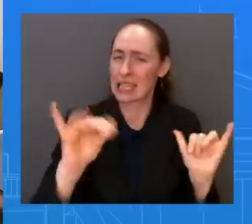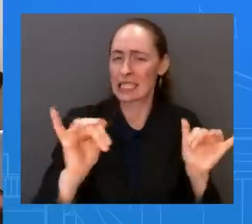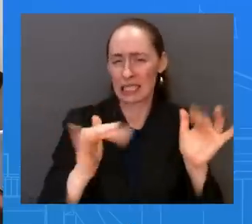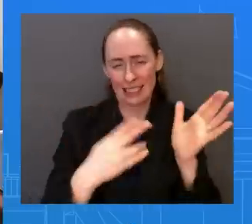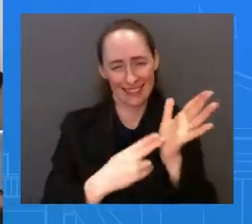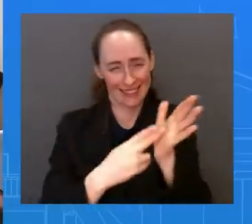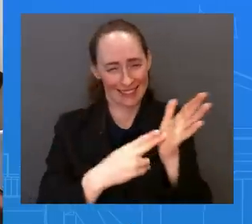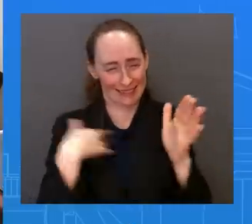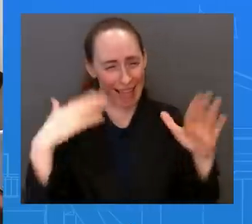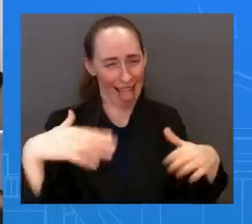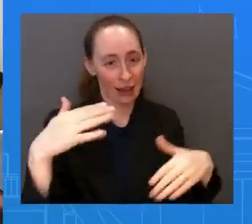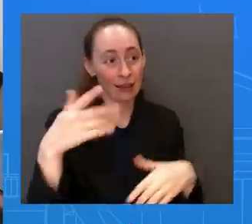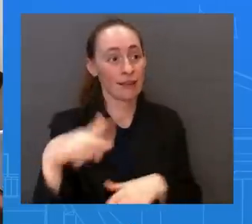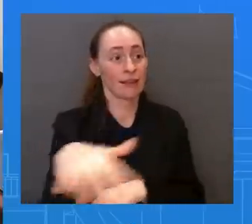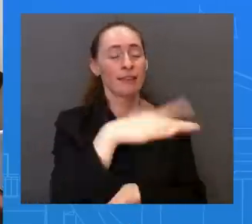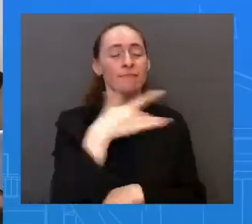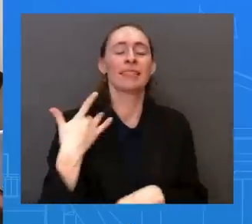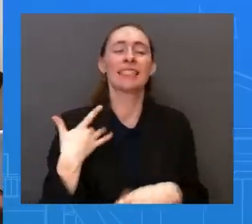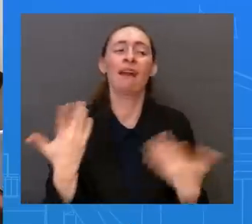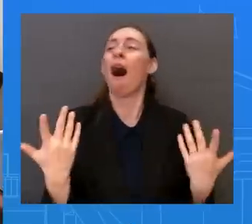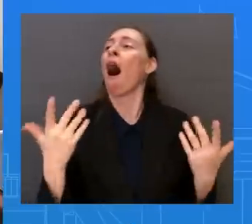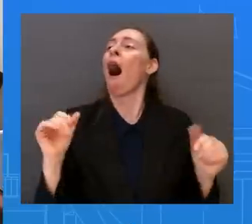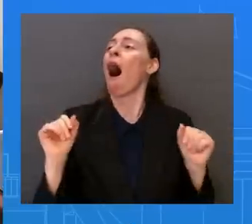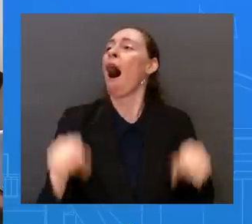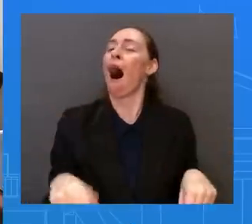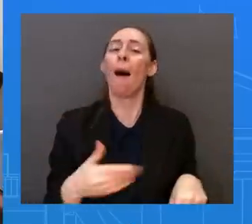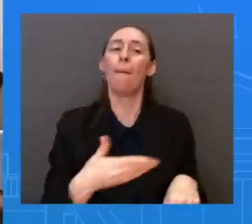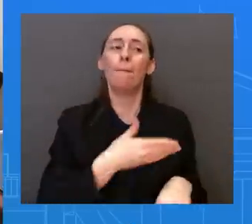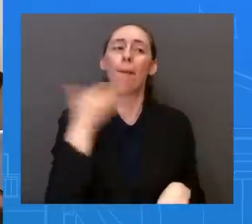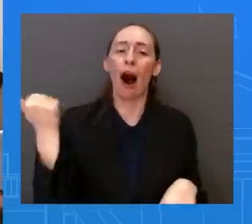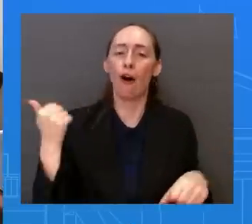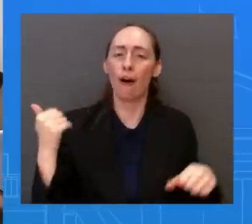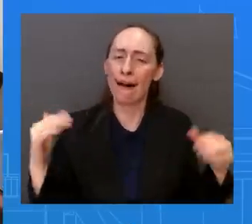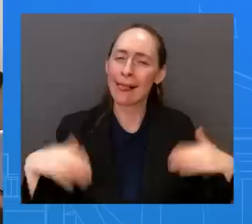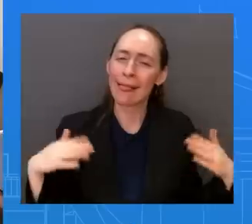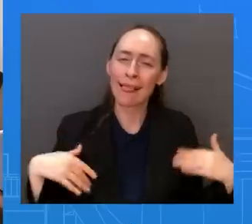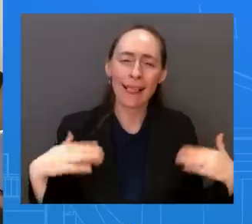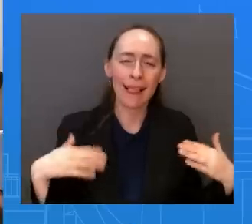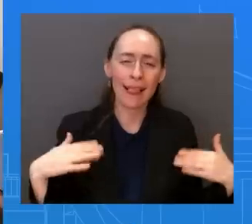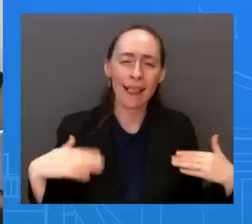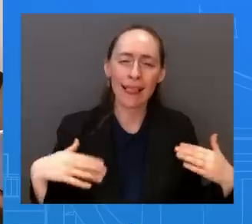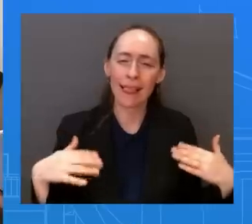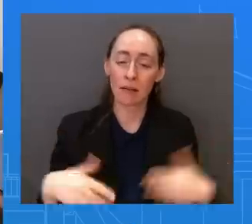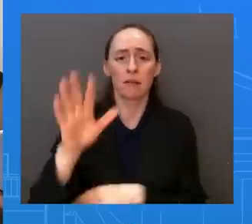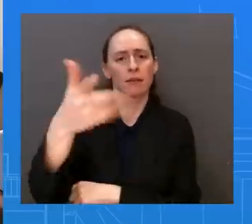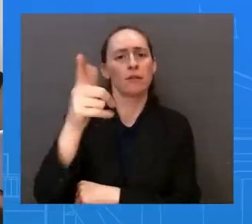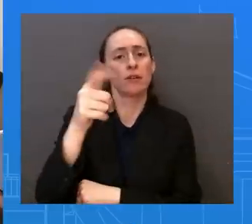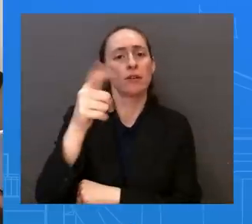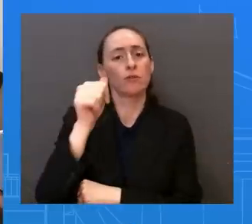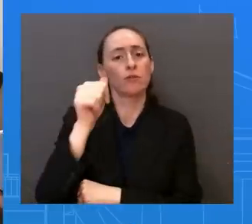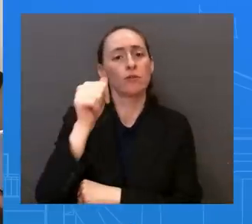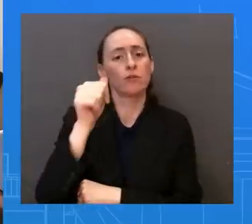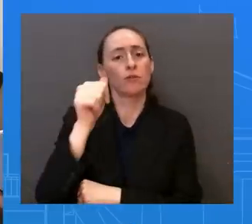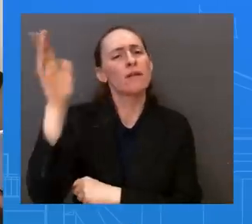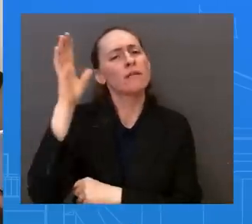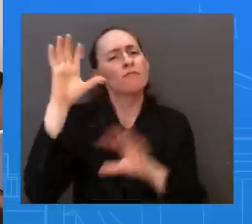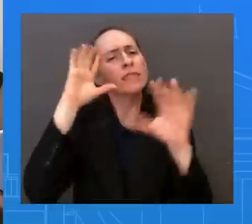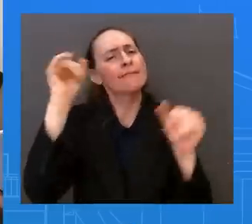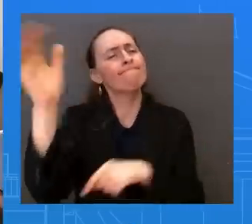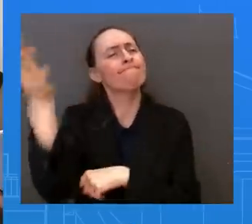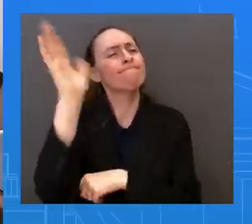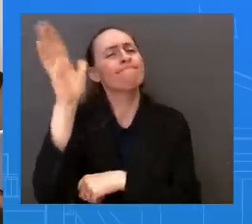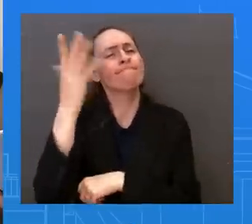give tomorrow night that also gets to the people who feel like, yeah, inflation is still really biting?